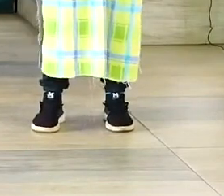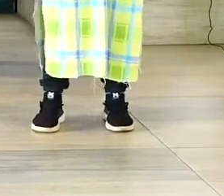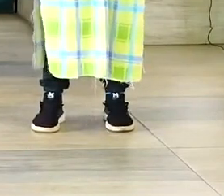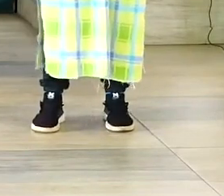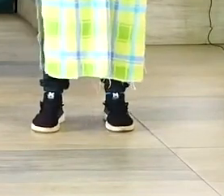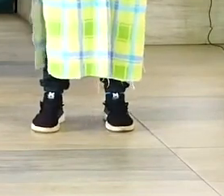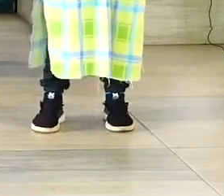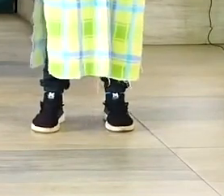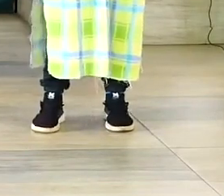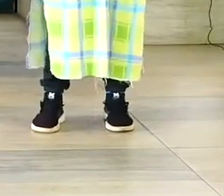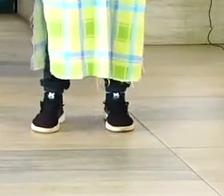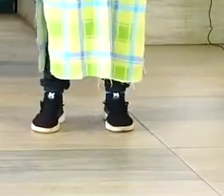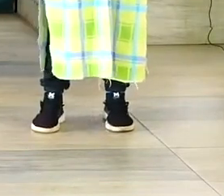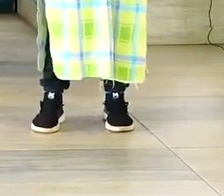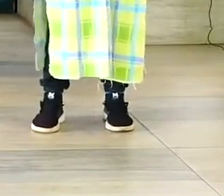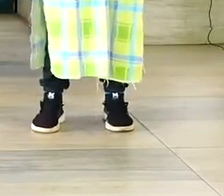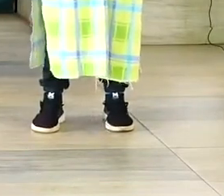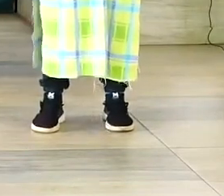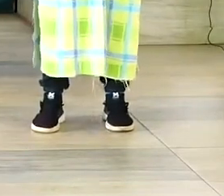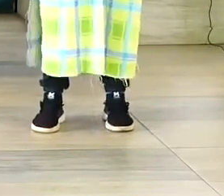name. He